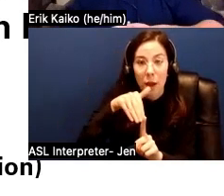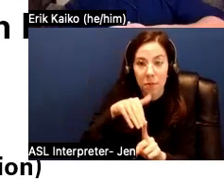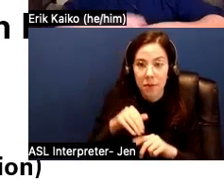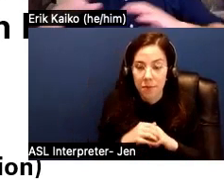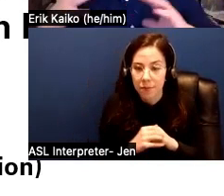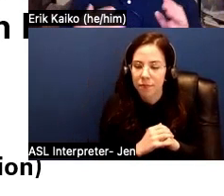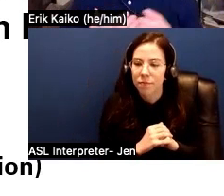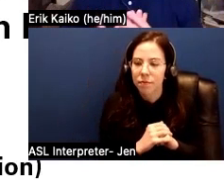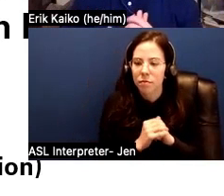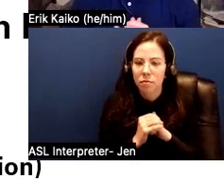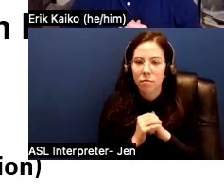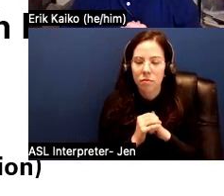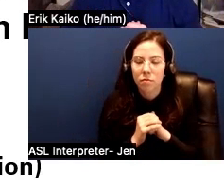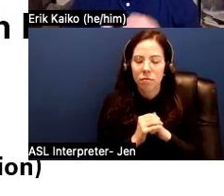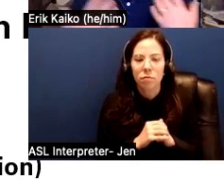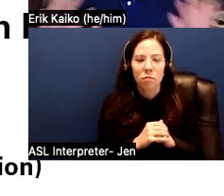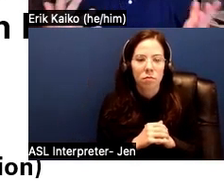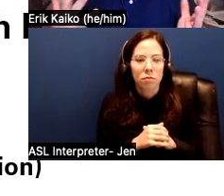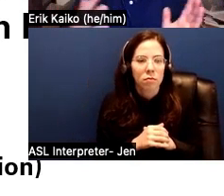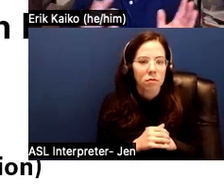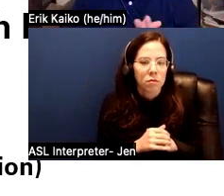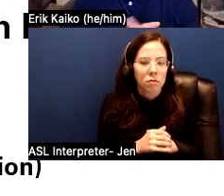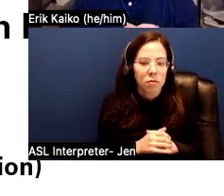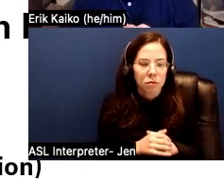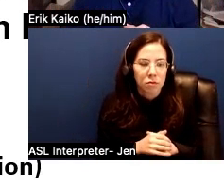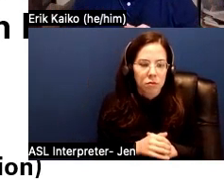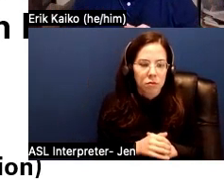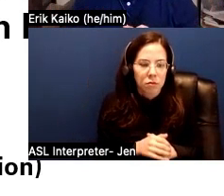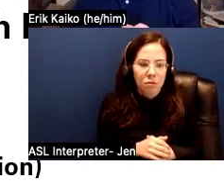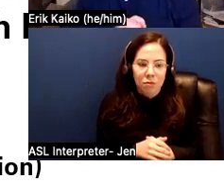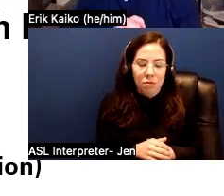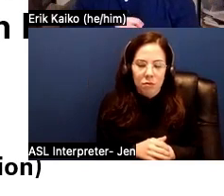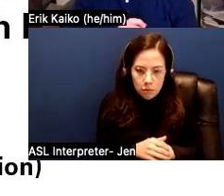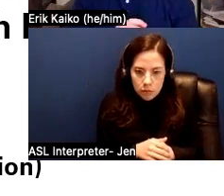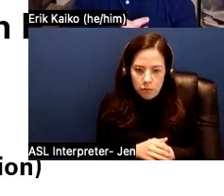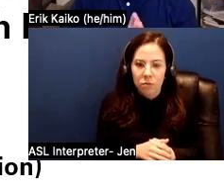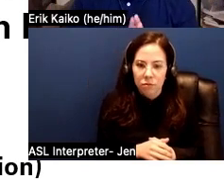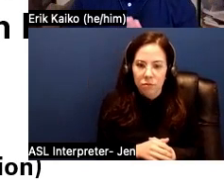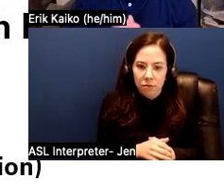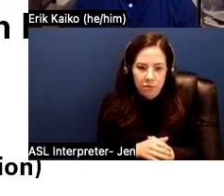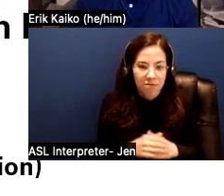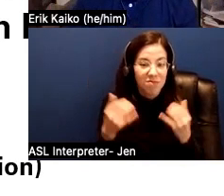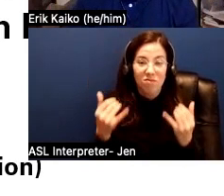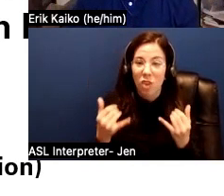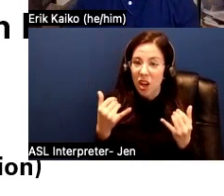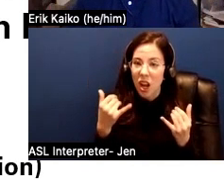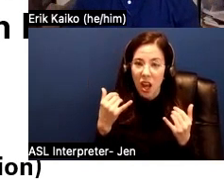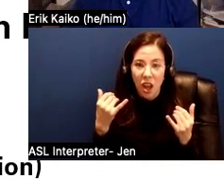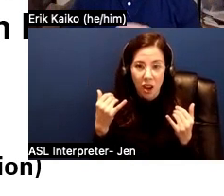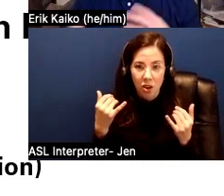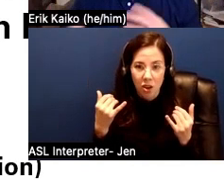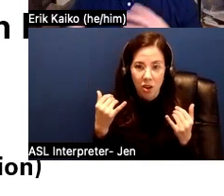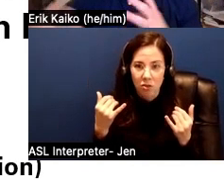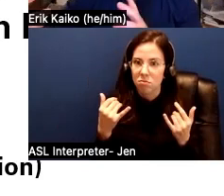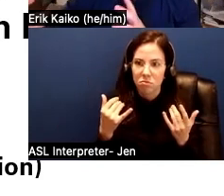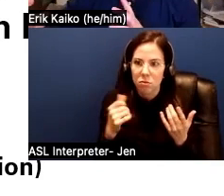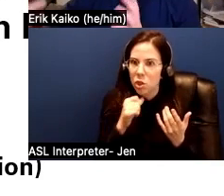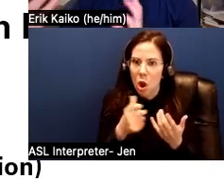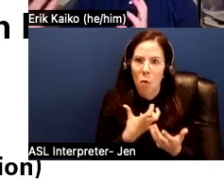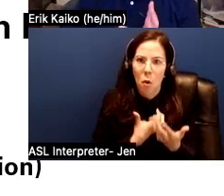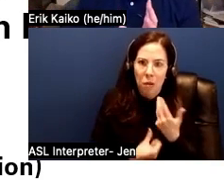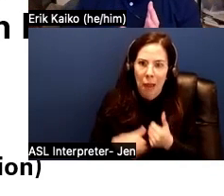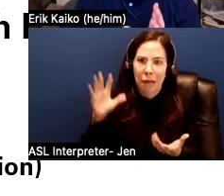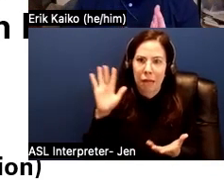I discourage you from back. You know, this is a time when there's a lot of things competing for people's attention, whether there are